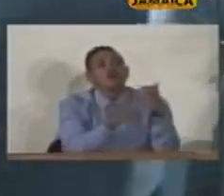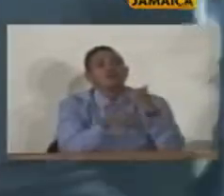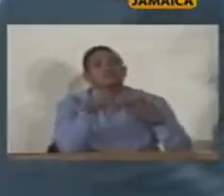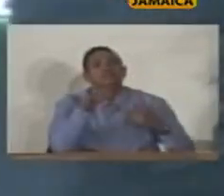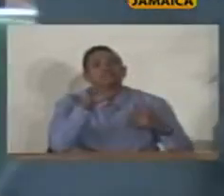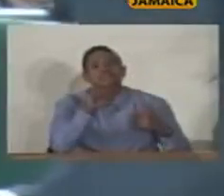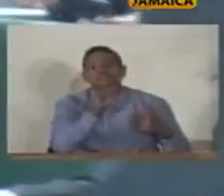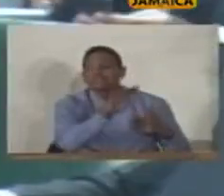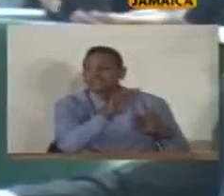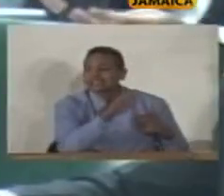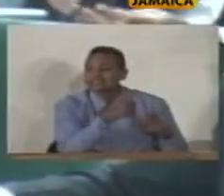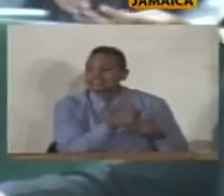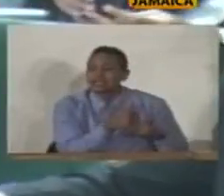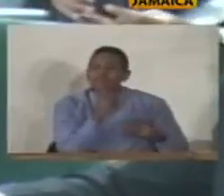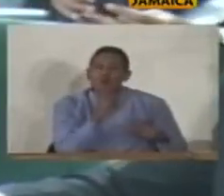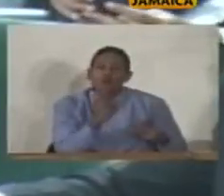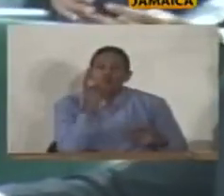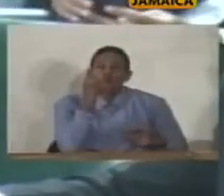PCT, there are